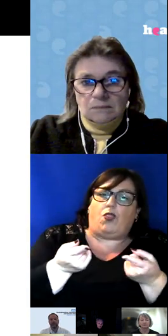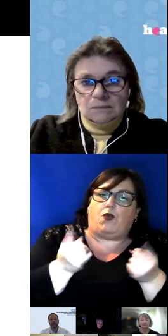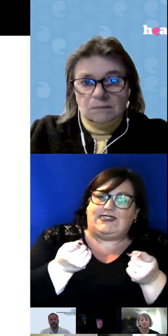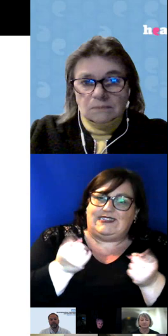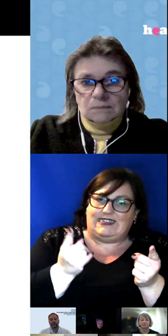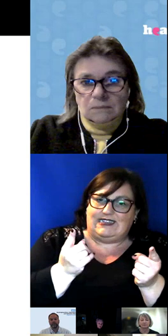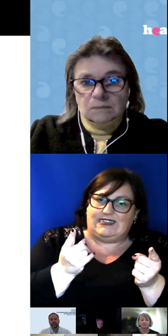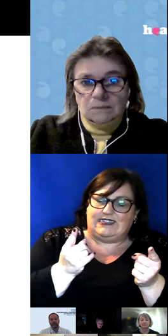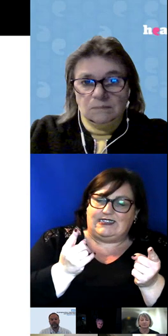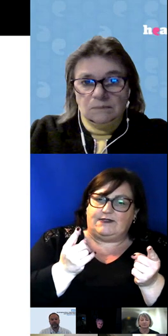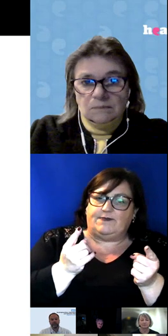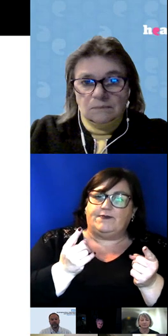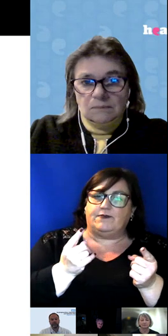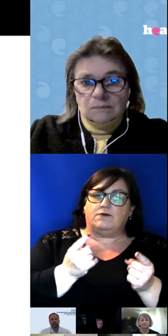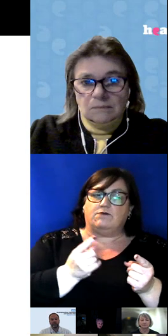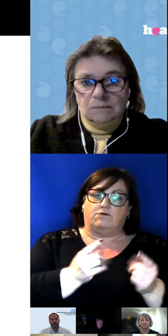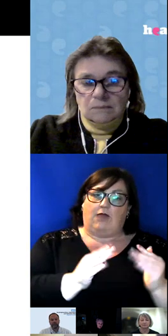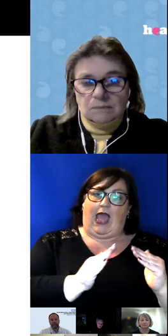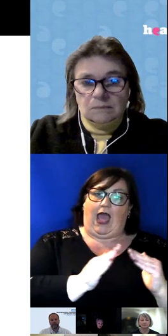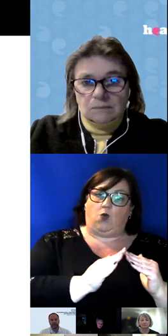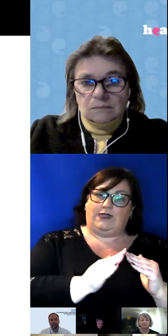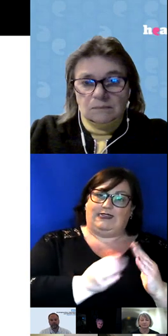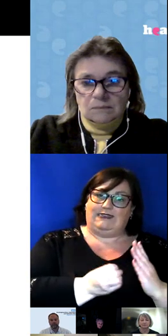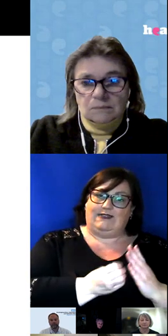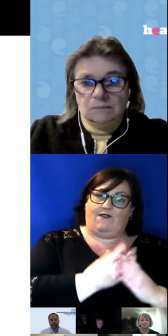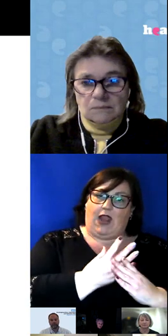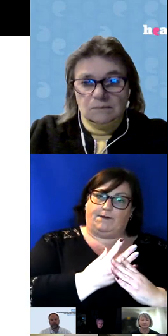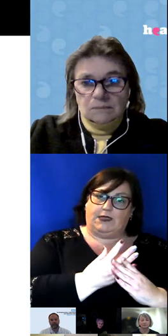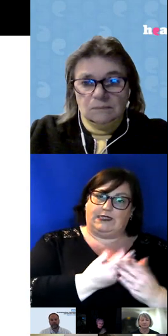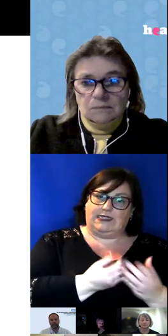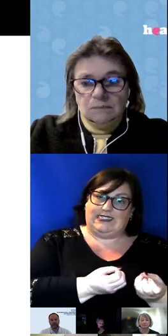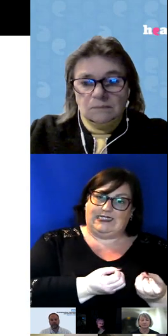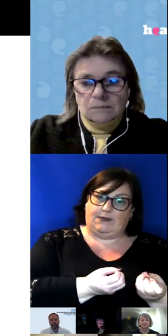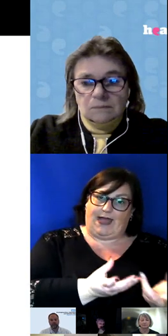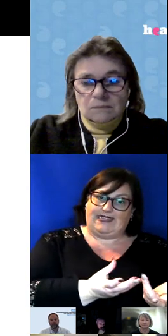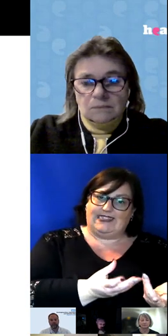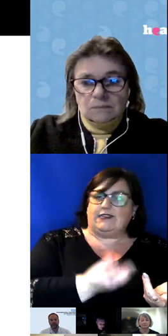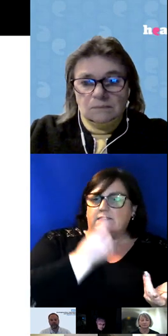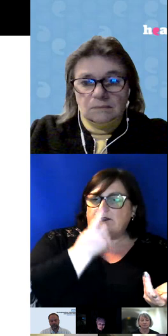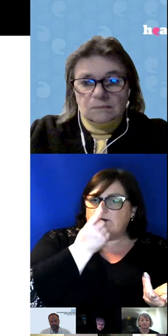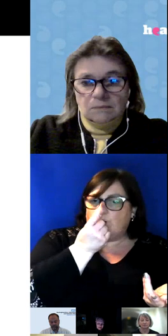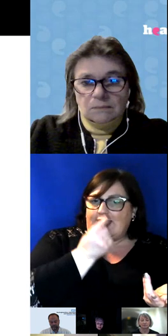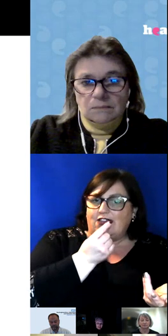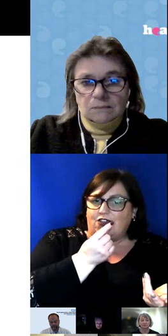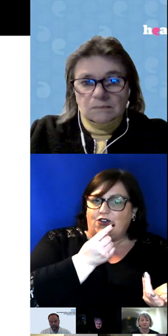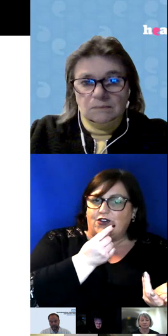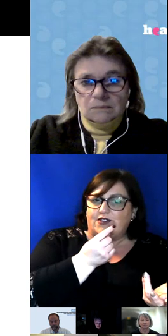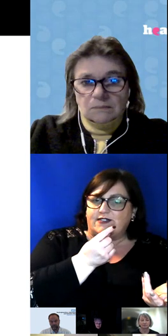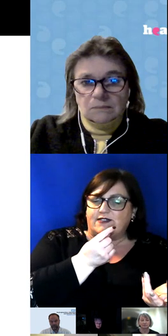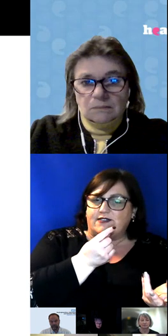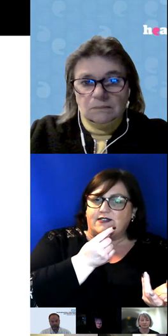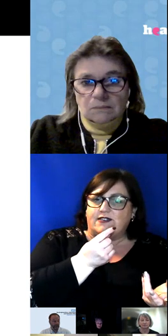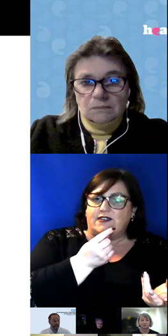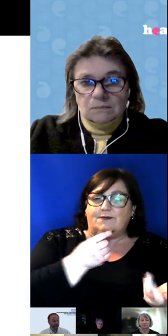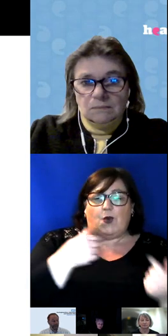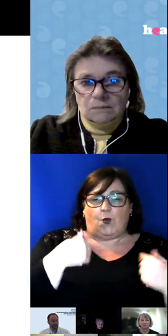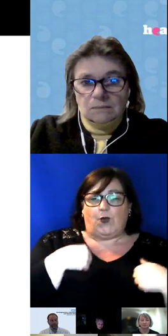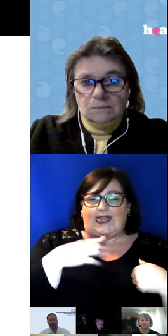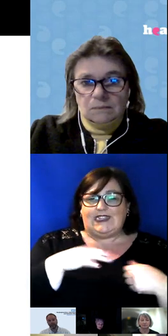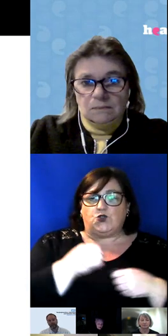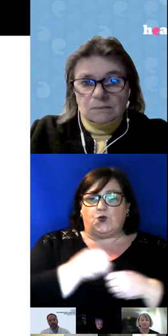housing developments, but also just in terms of, you know, making sure that, you know, when housing developments get